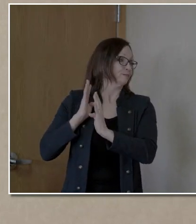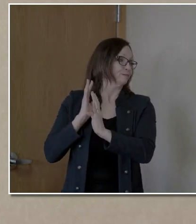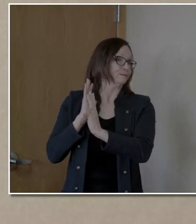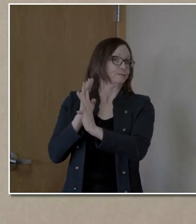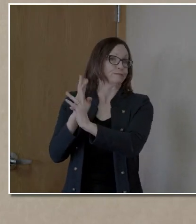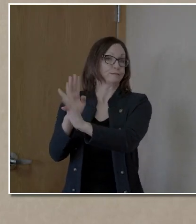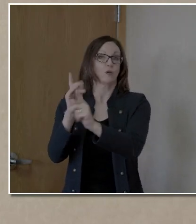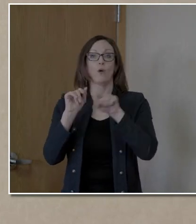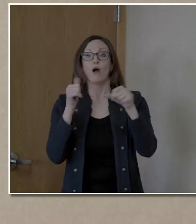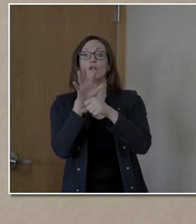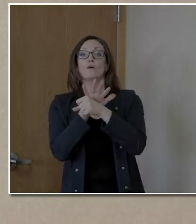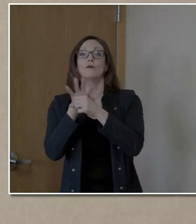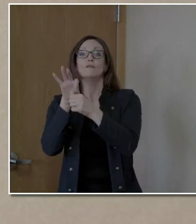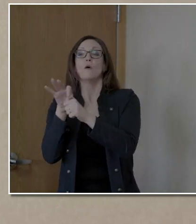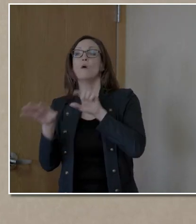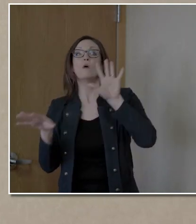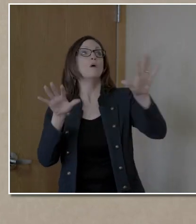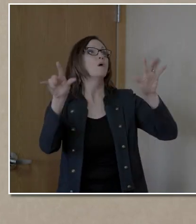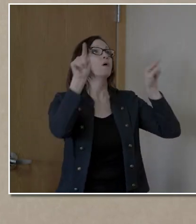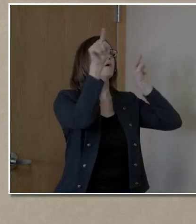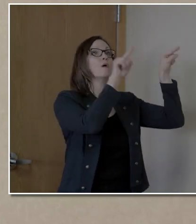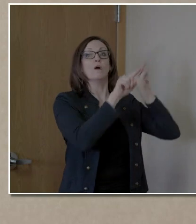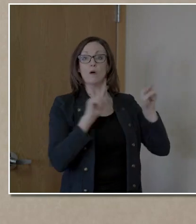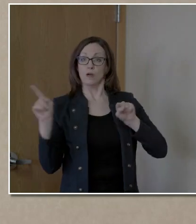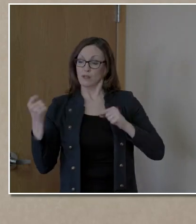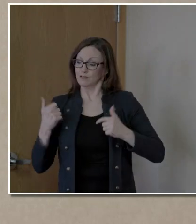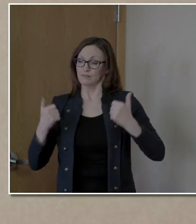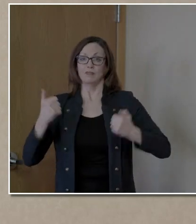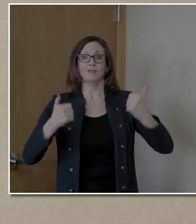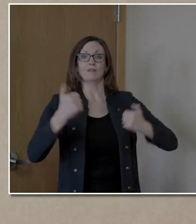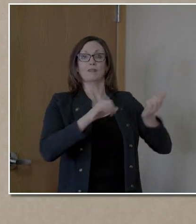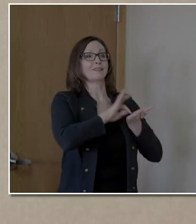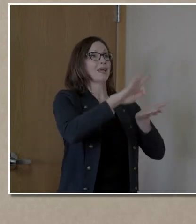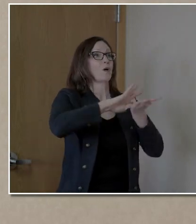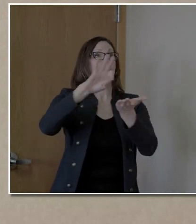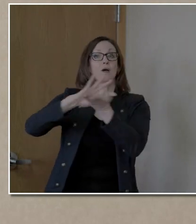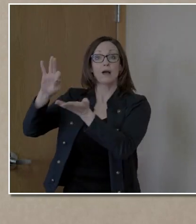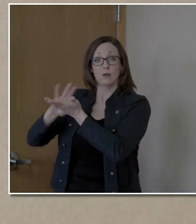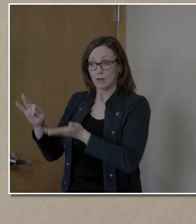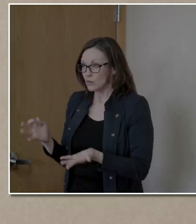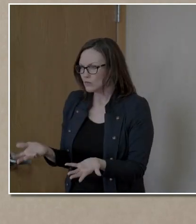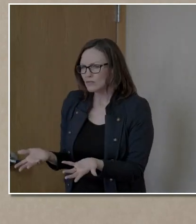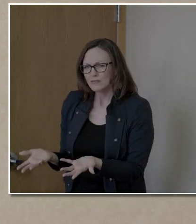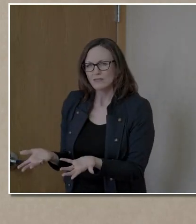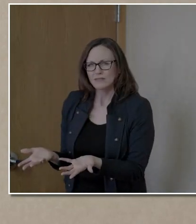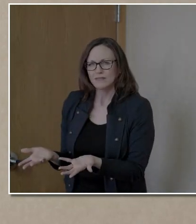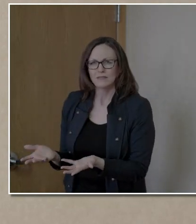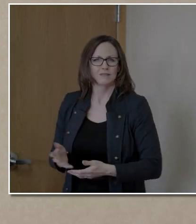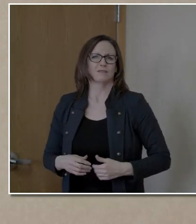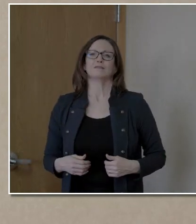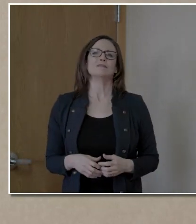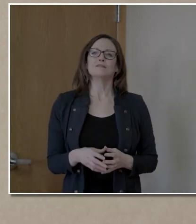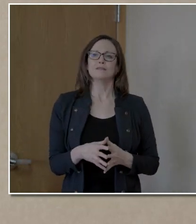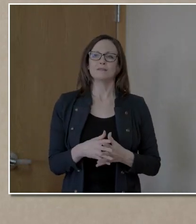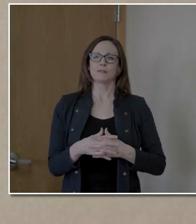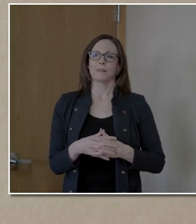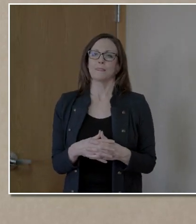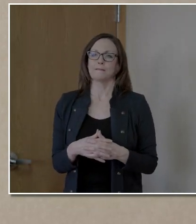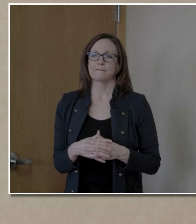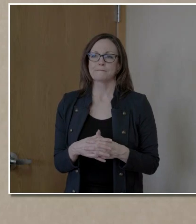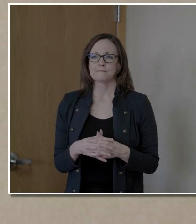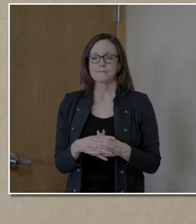with telling you a little bit about what contact tracing does. So when we say we're doing contact tracing, when someone who